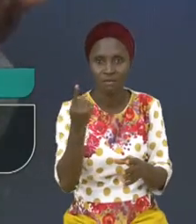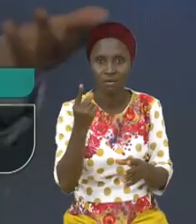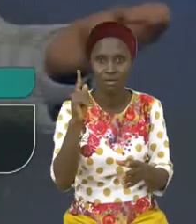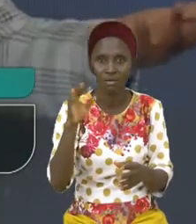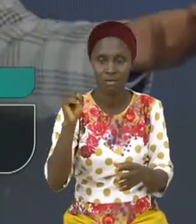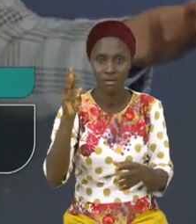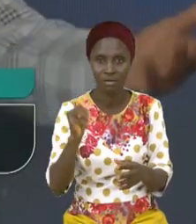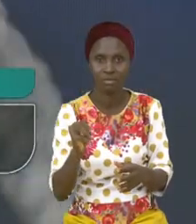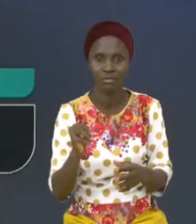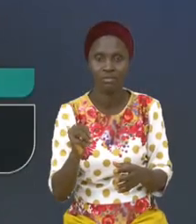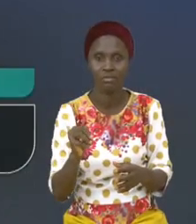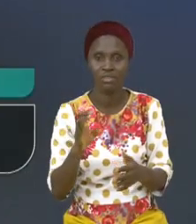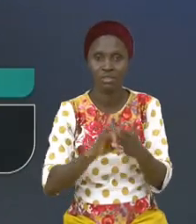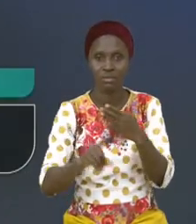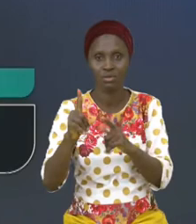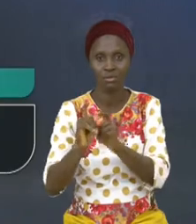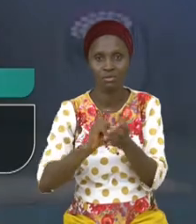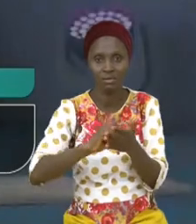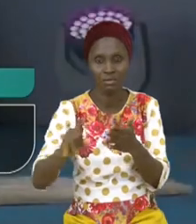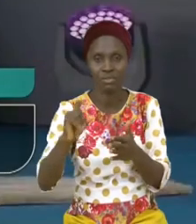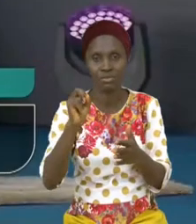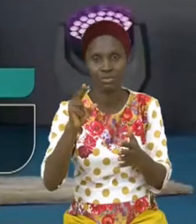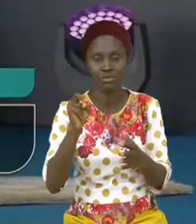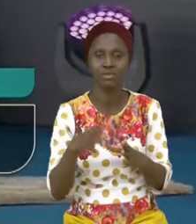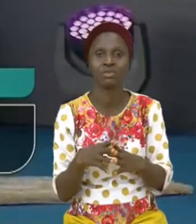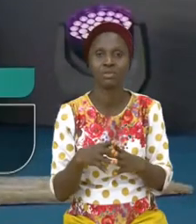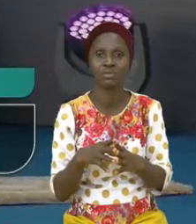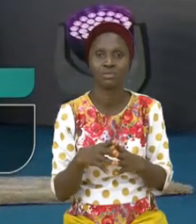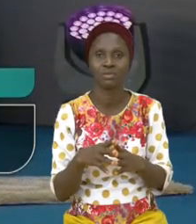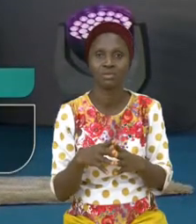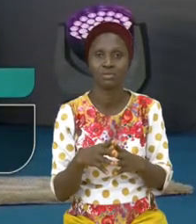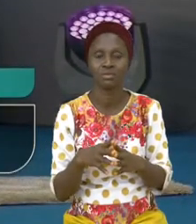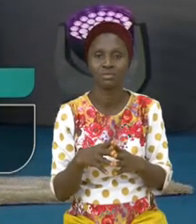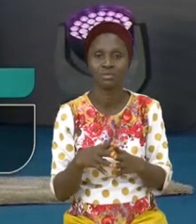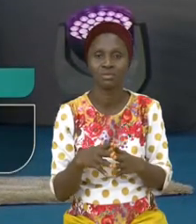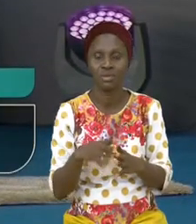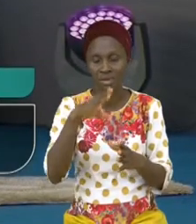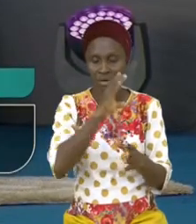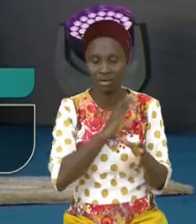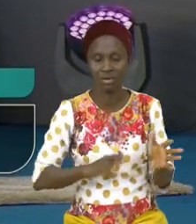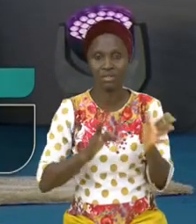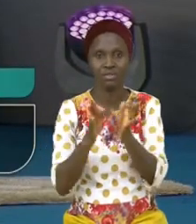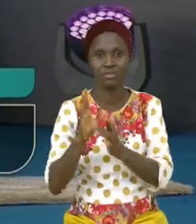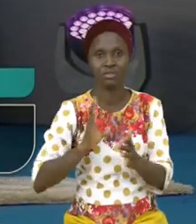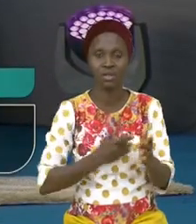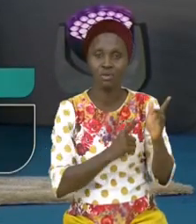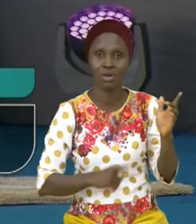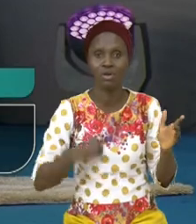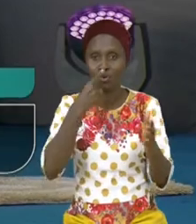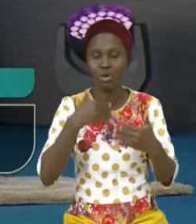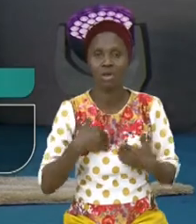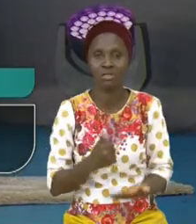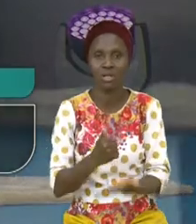12 and thank christ jesus our lord was enabled me